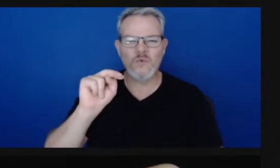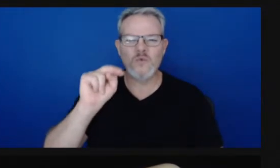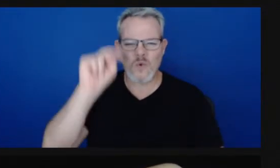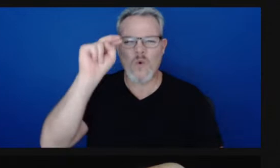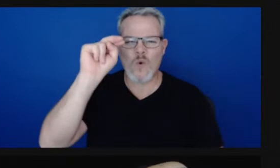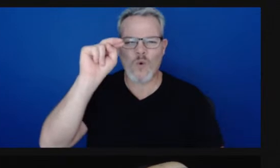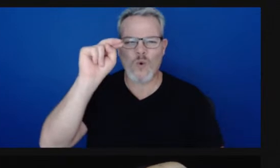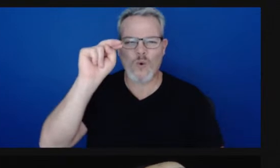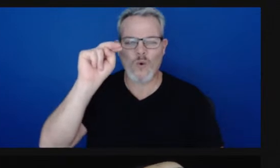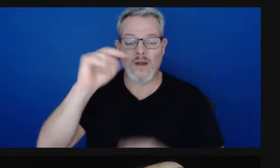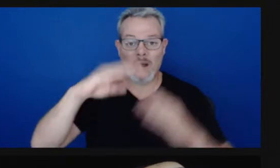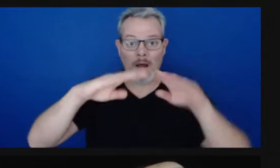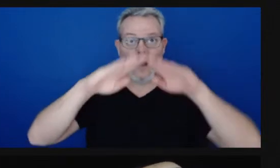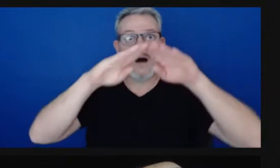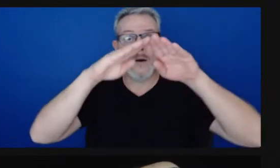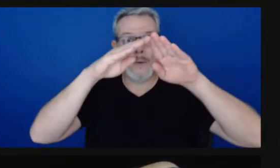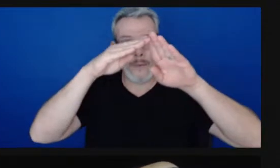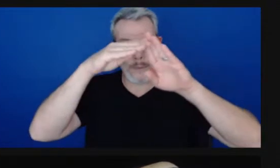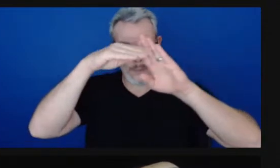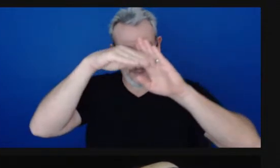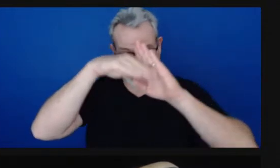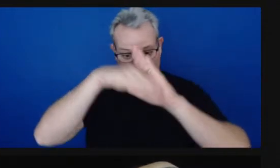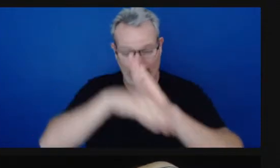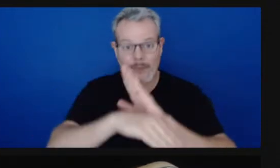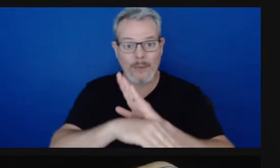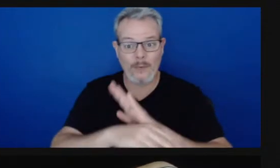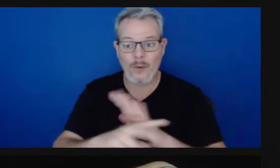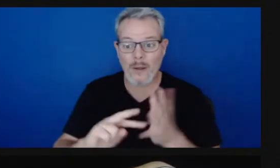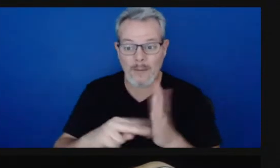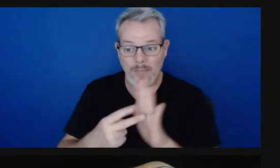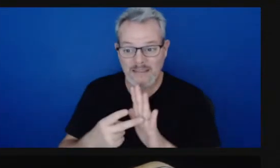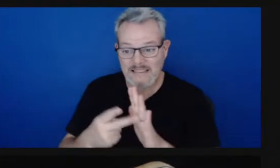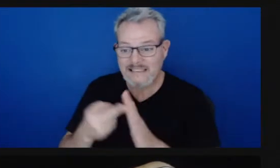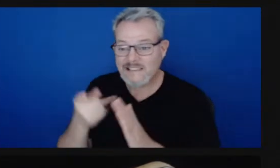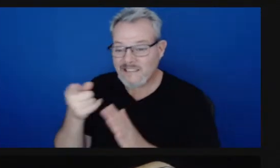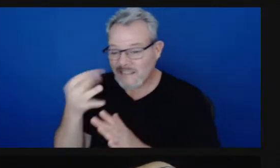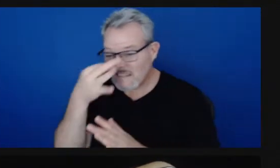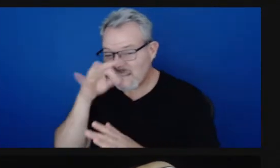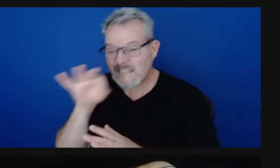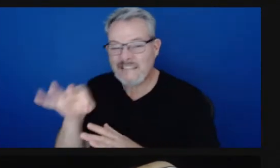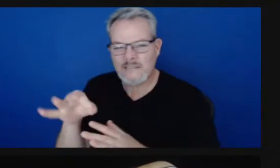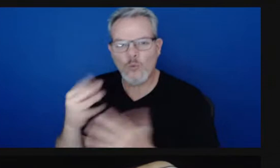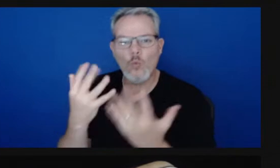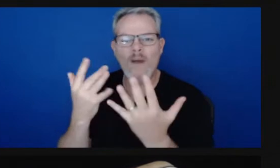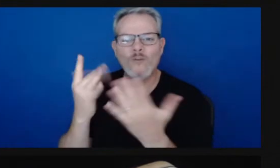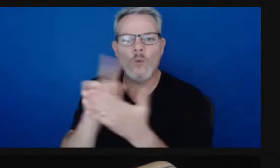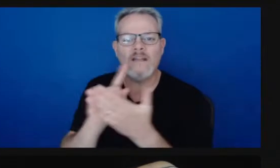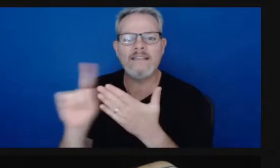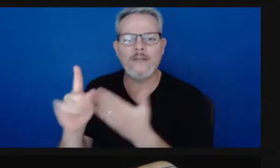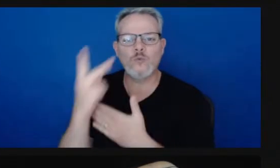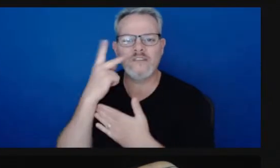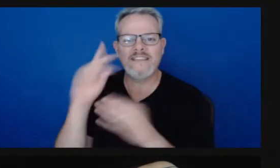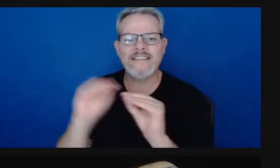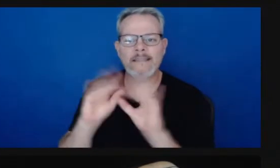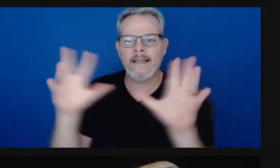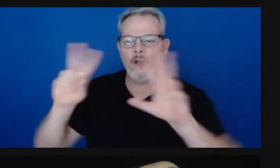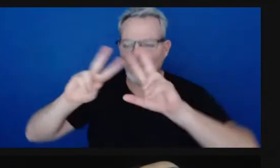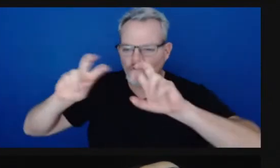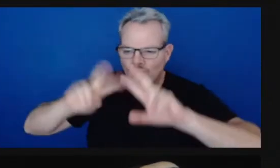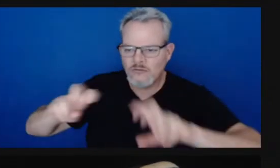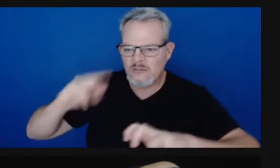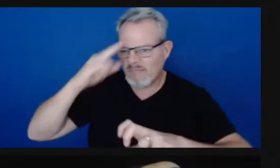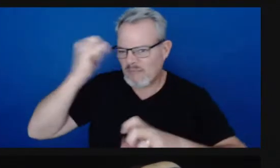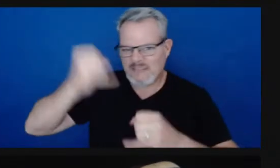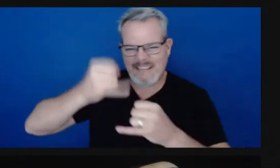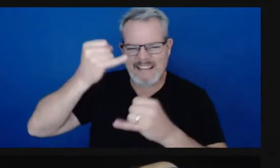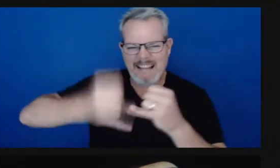elevation, and maybe here it's finally resuming. We'll have to wait till next week to get a clearer picture because these last data points